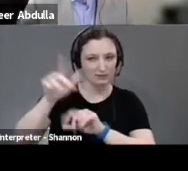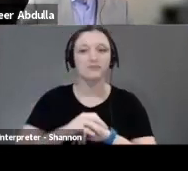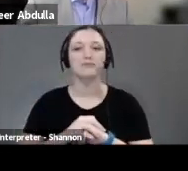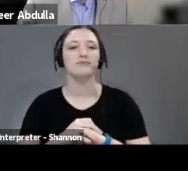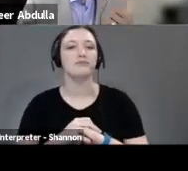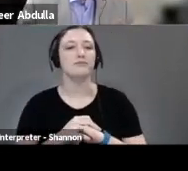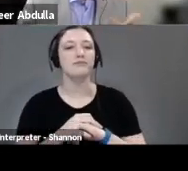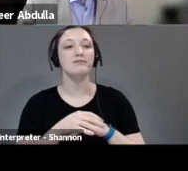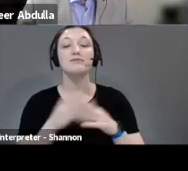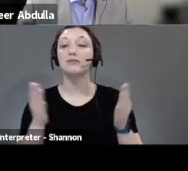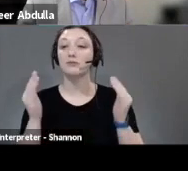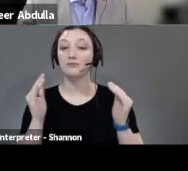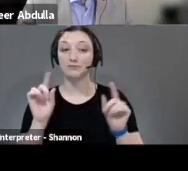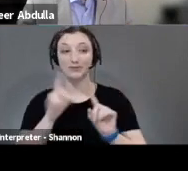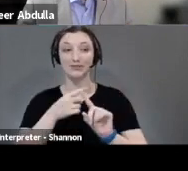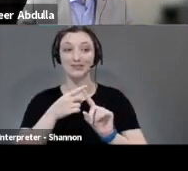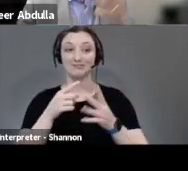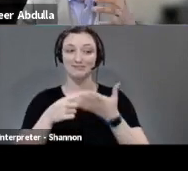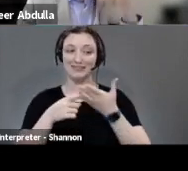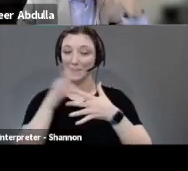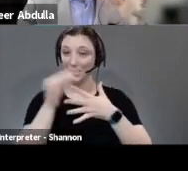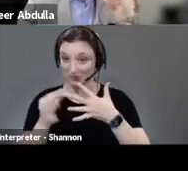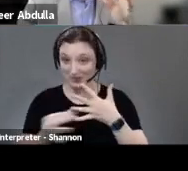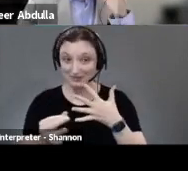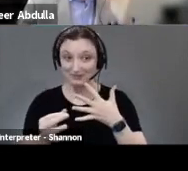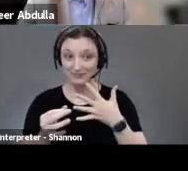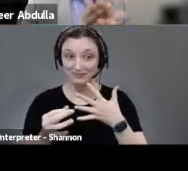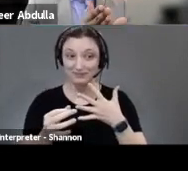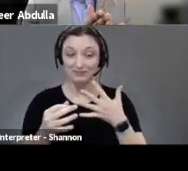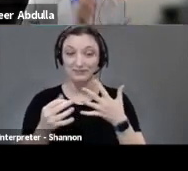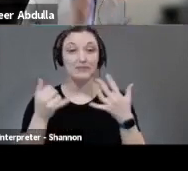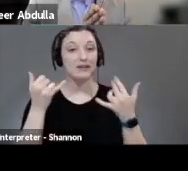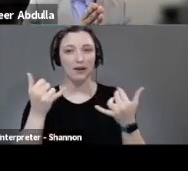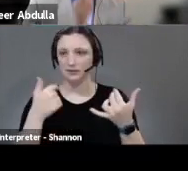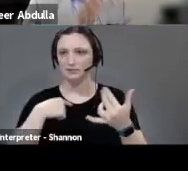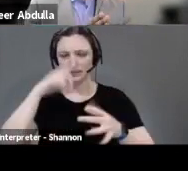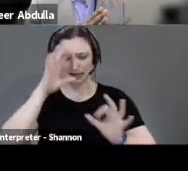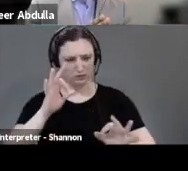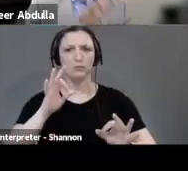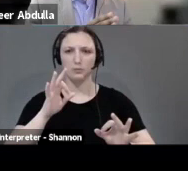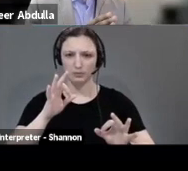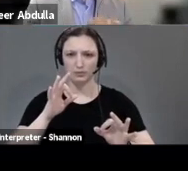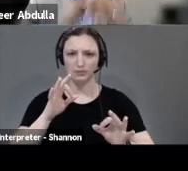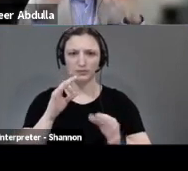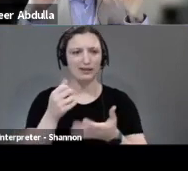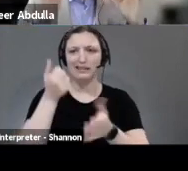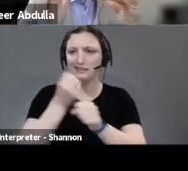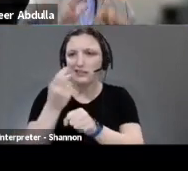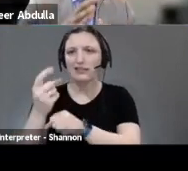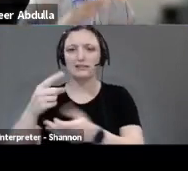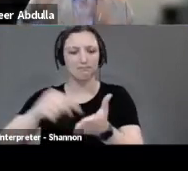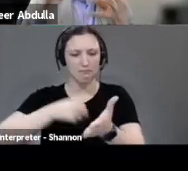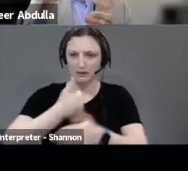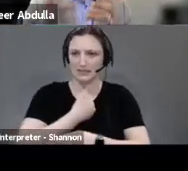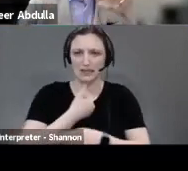All right, so speaking of options then, so now we've committed to, and we've all committed to paying yourself an amount every year. The size